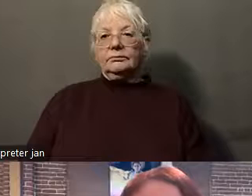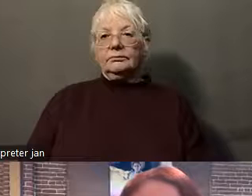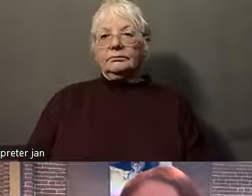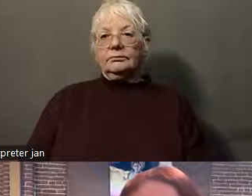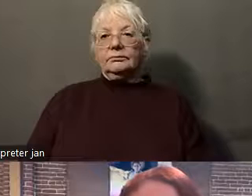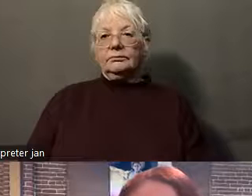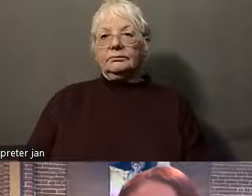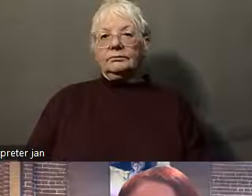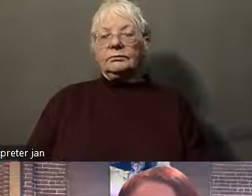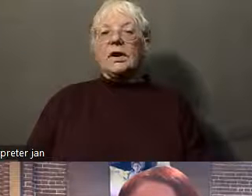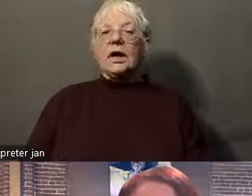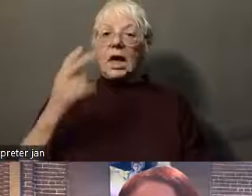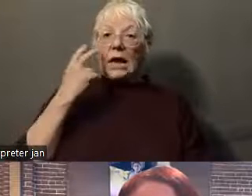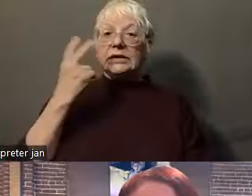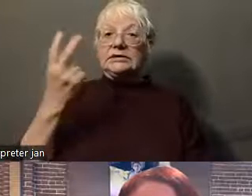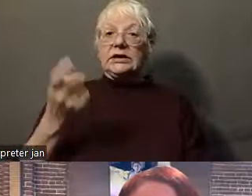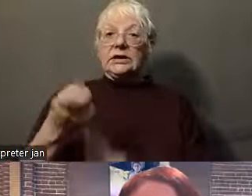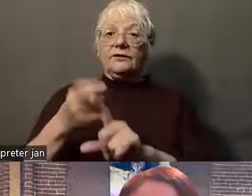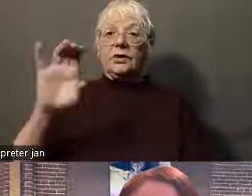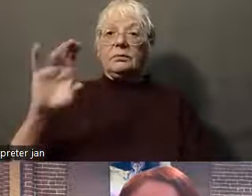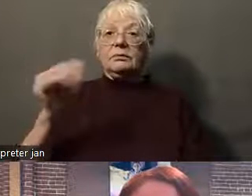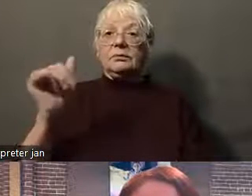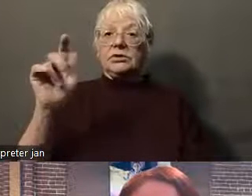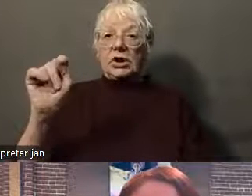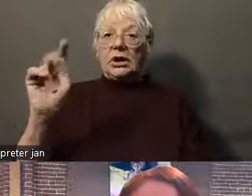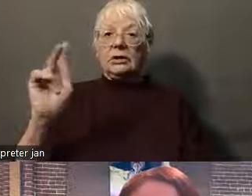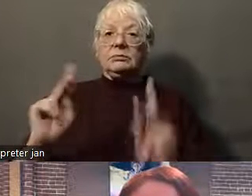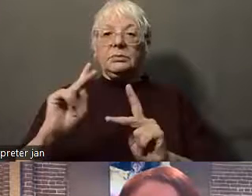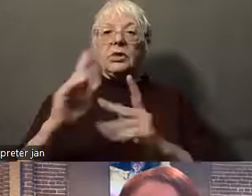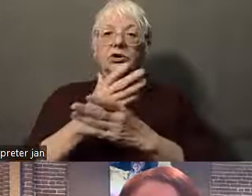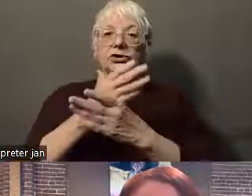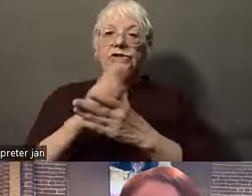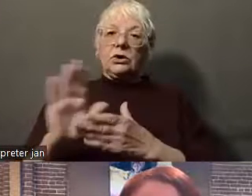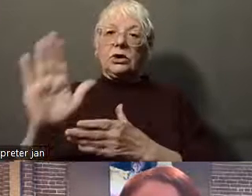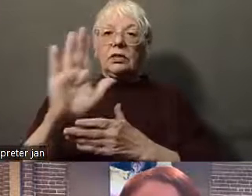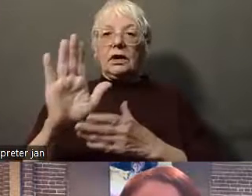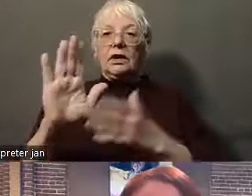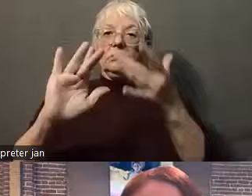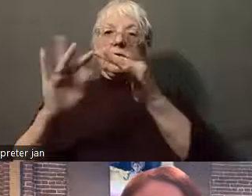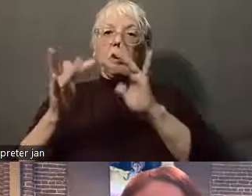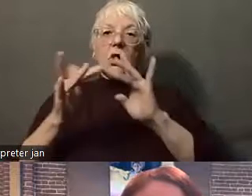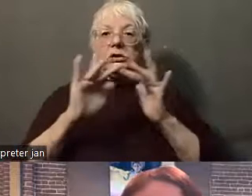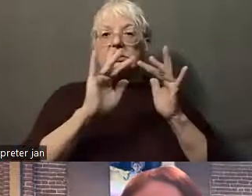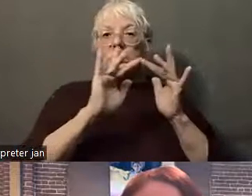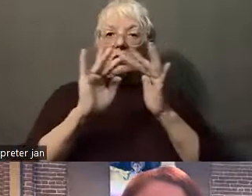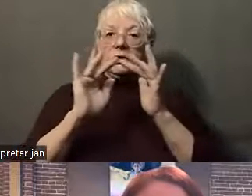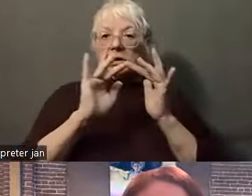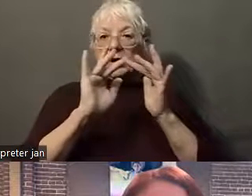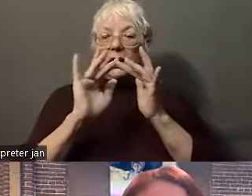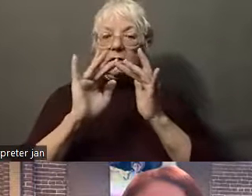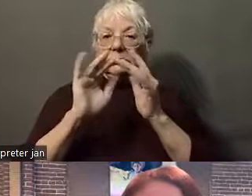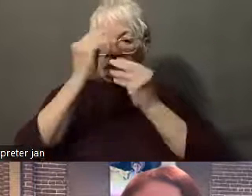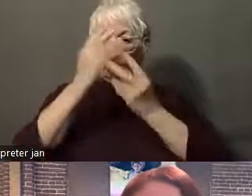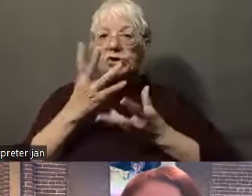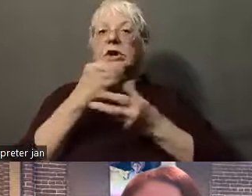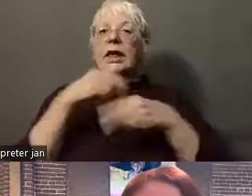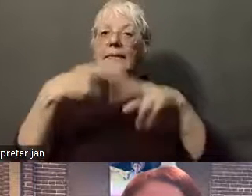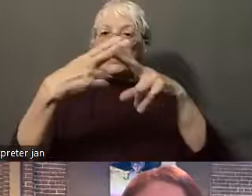I do see in the chat that folks are sharing their contact information and the name of the organization.